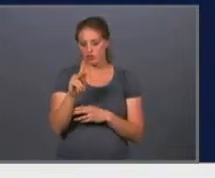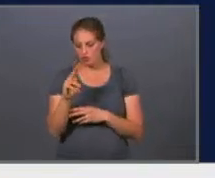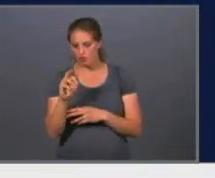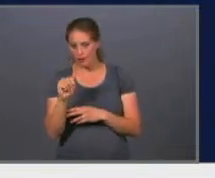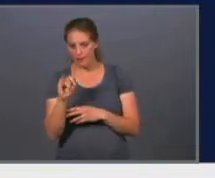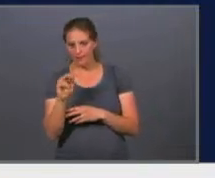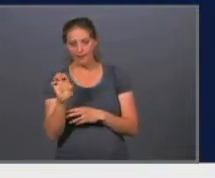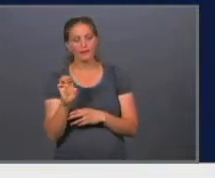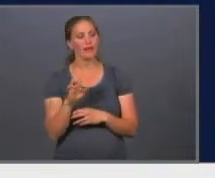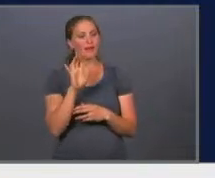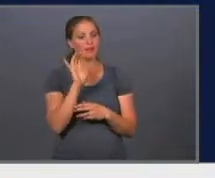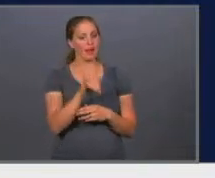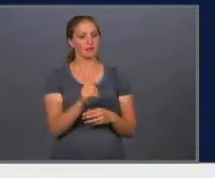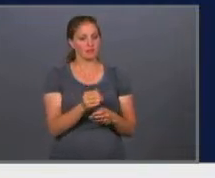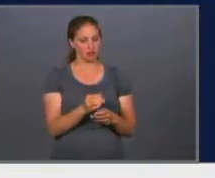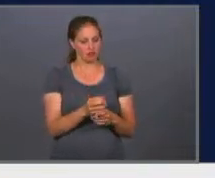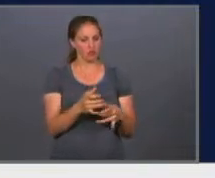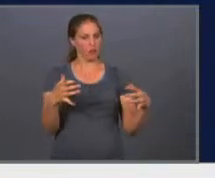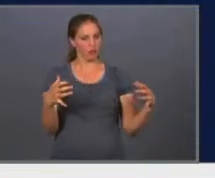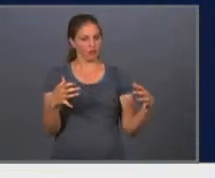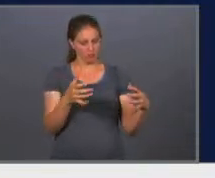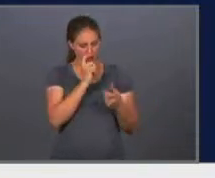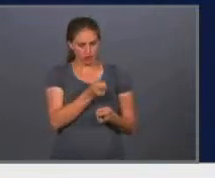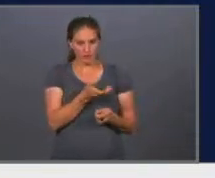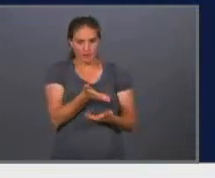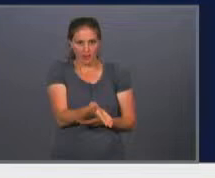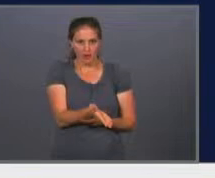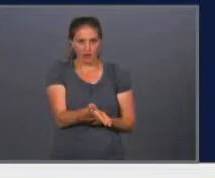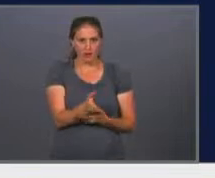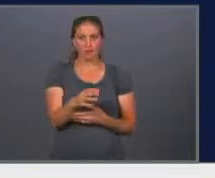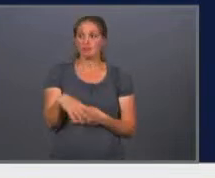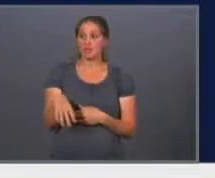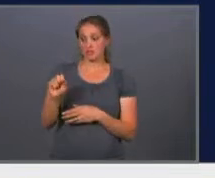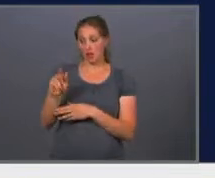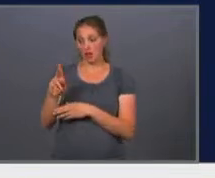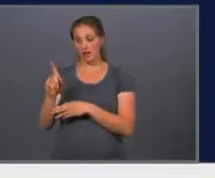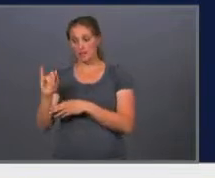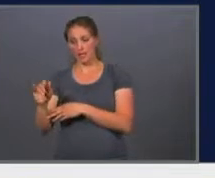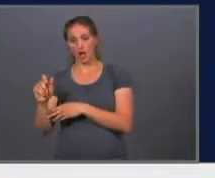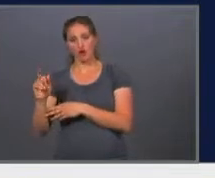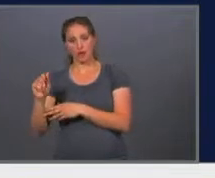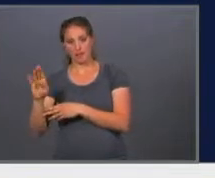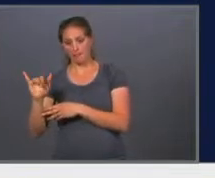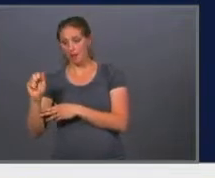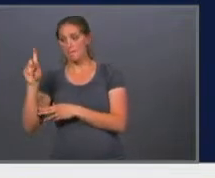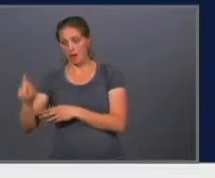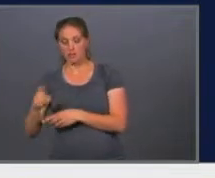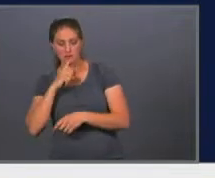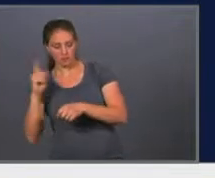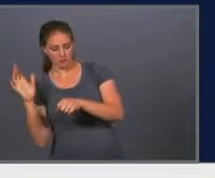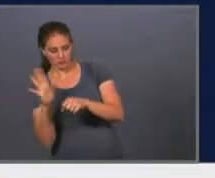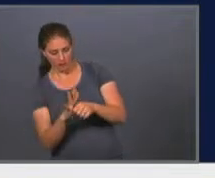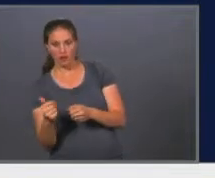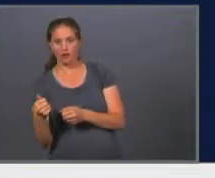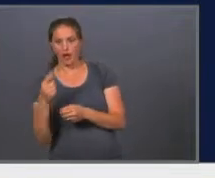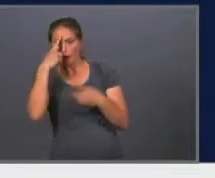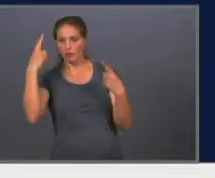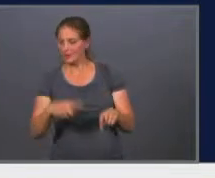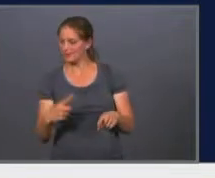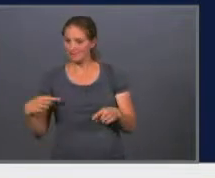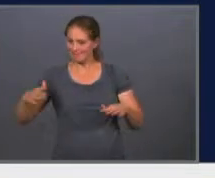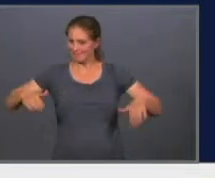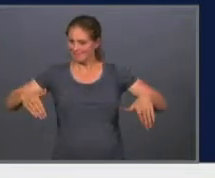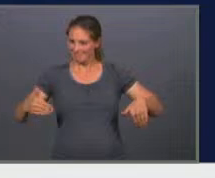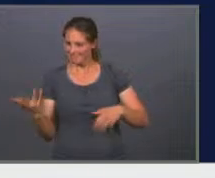There is sentiment. There's interest there. These don't happen unless Saudi Arabia sort of gives it their blessing. They haven't fully agreed into these agreements yet.